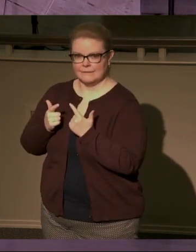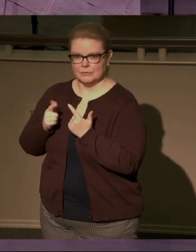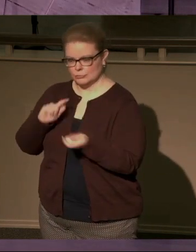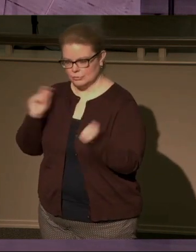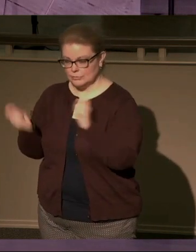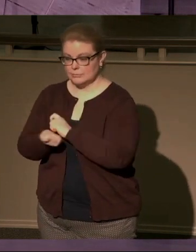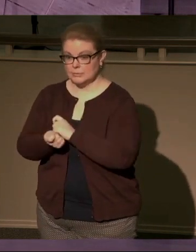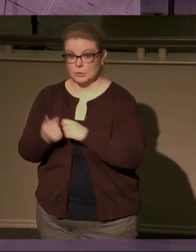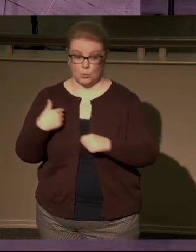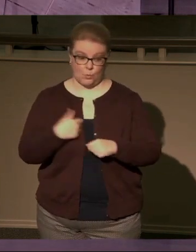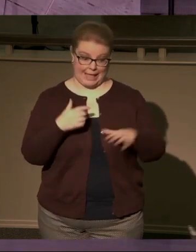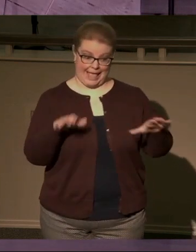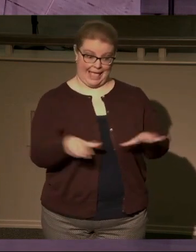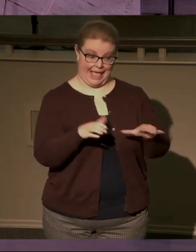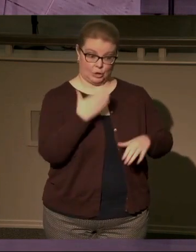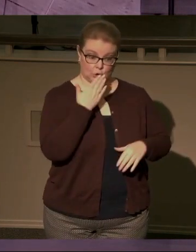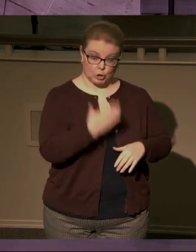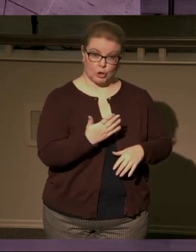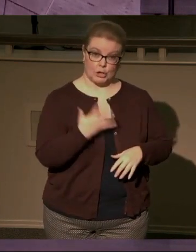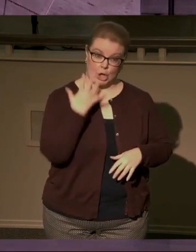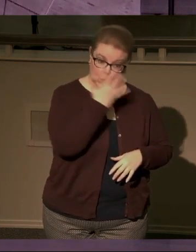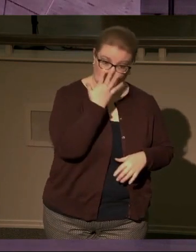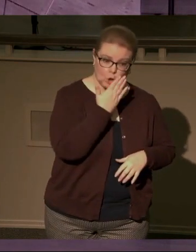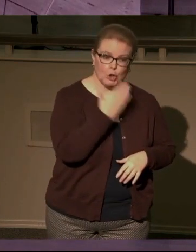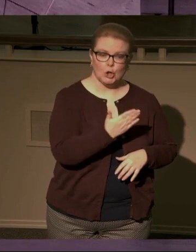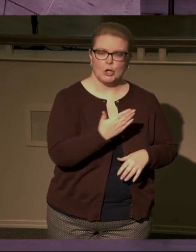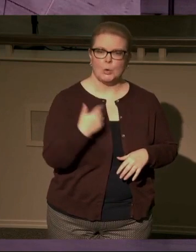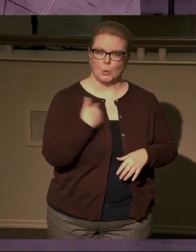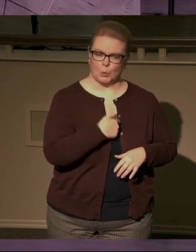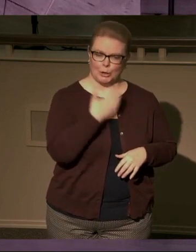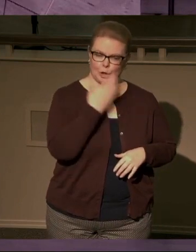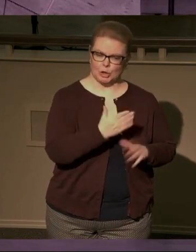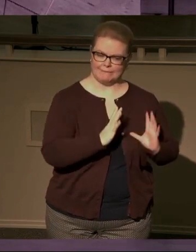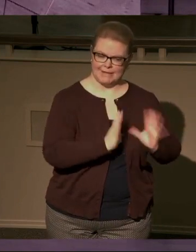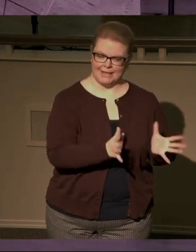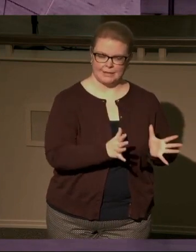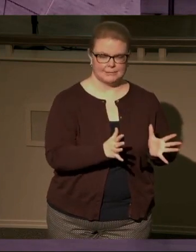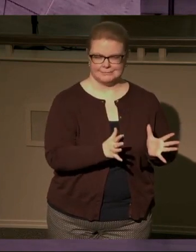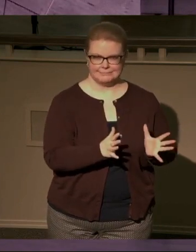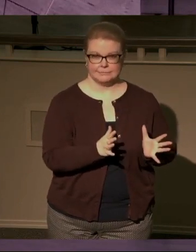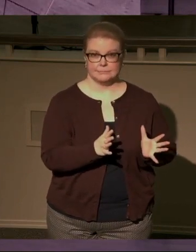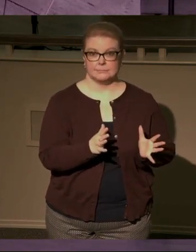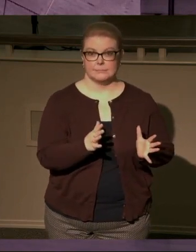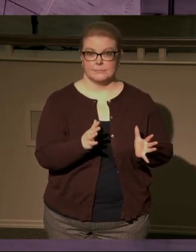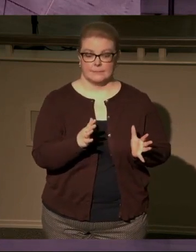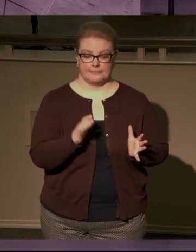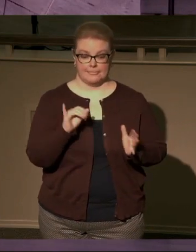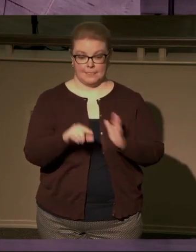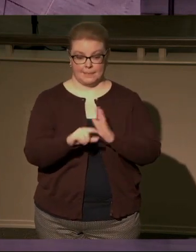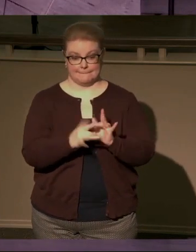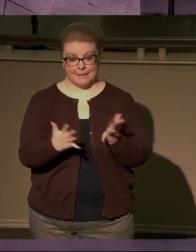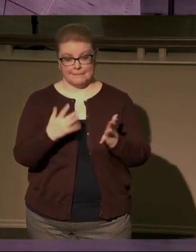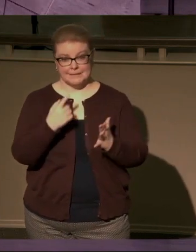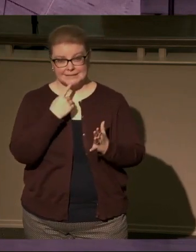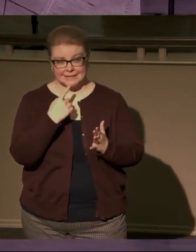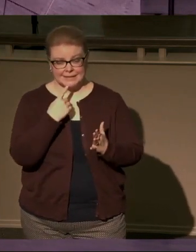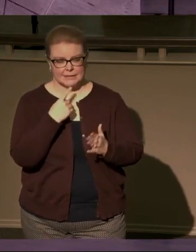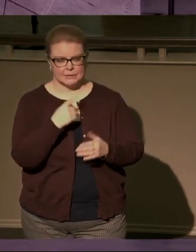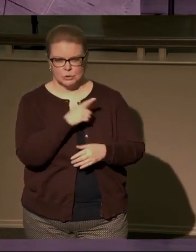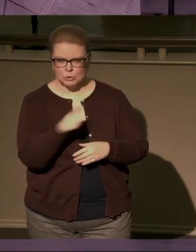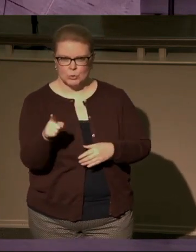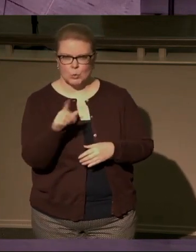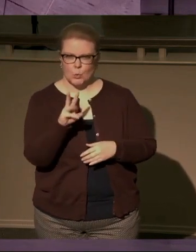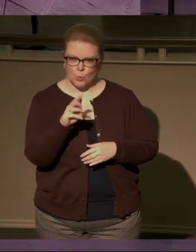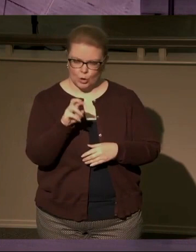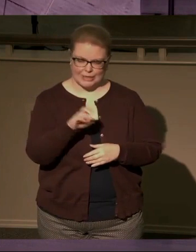are good. And the scripture tells us in this passage, in this death blow to our identity, you are dead in